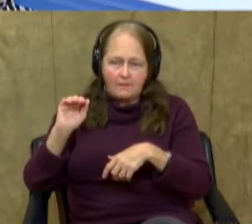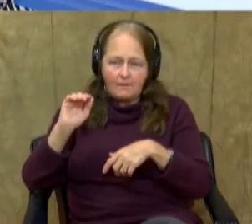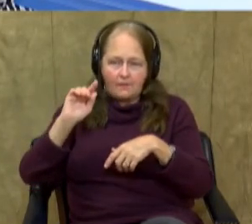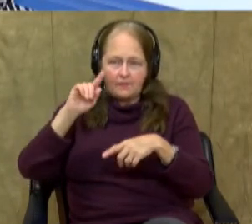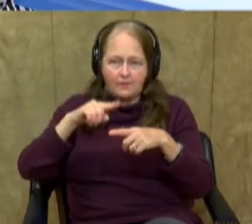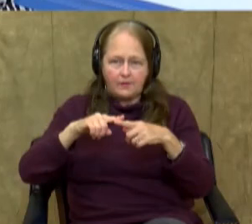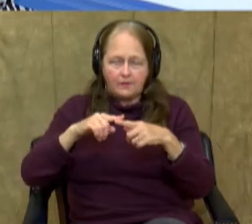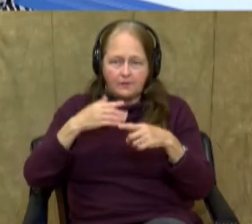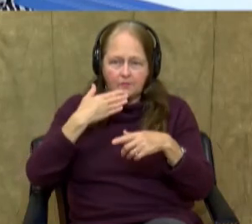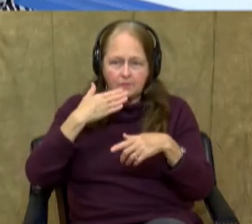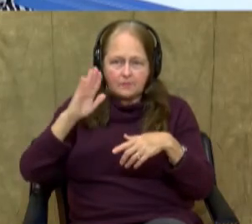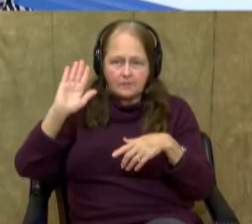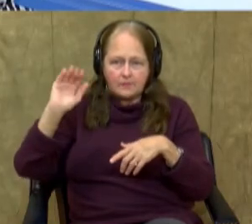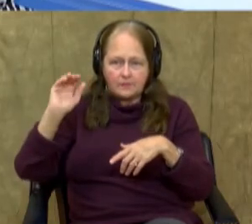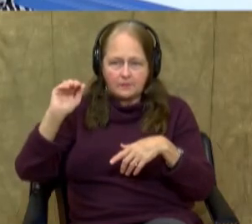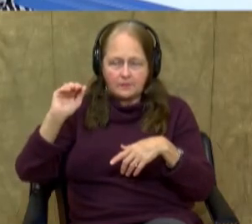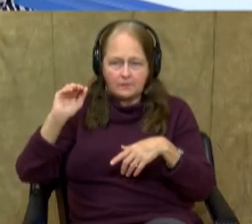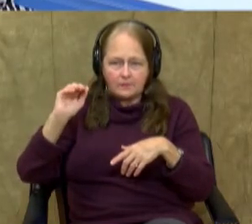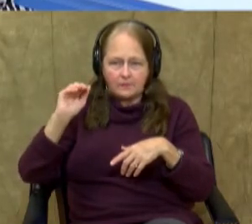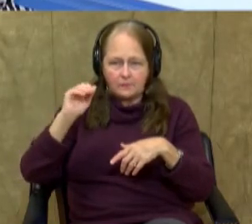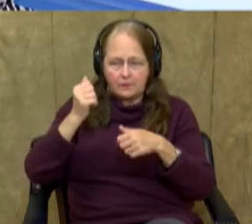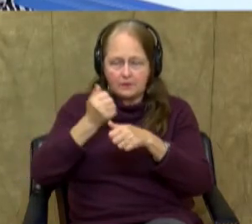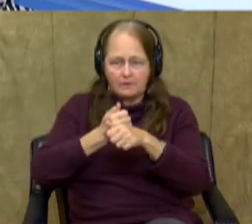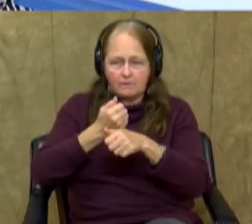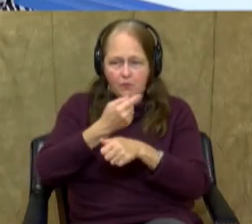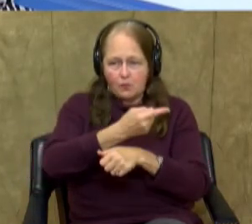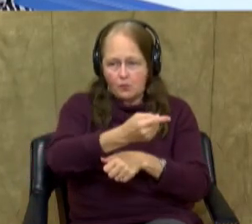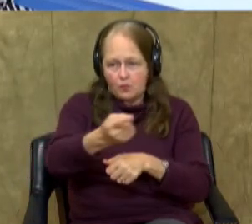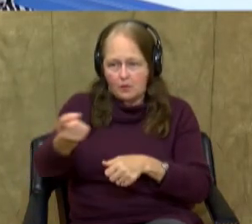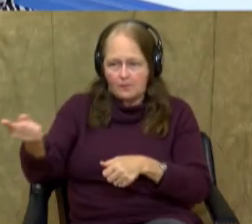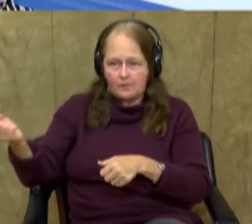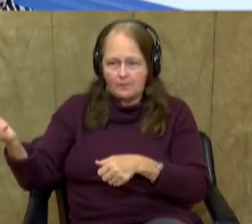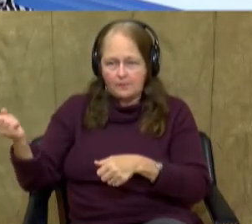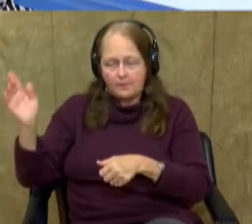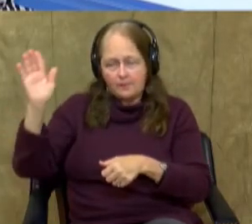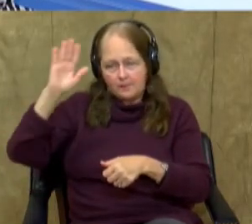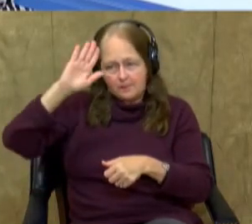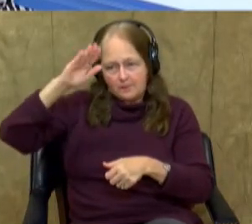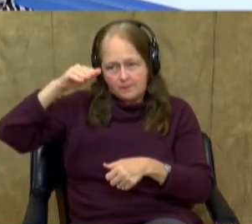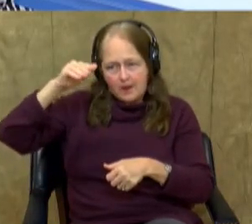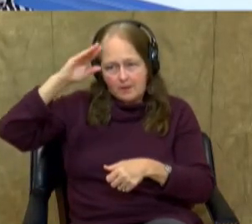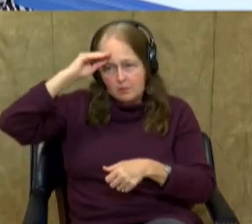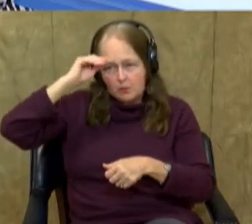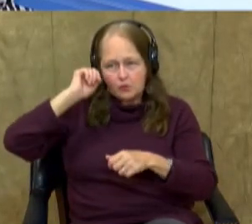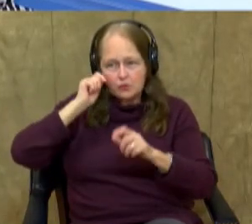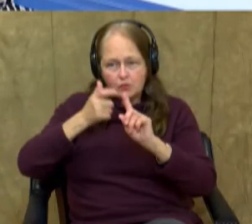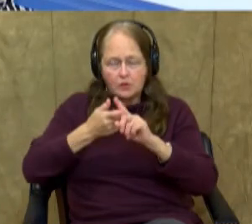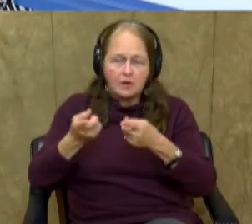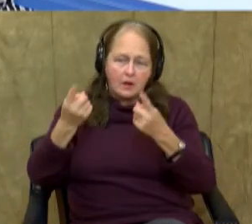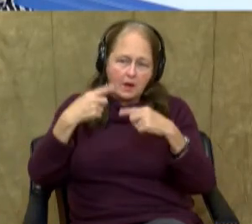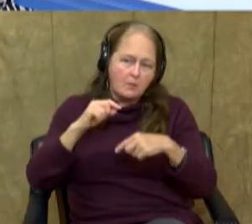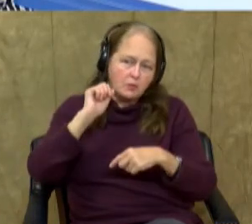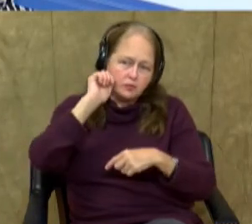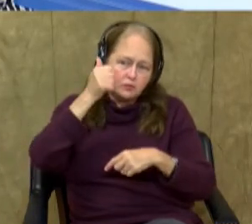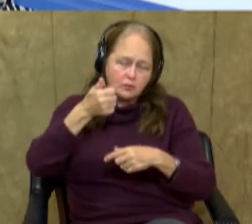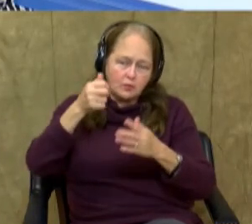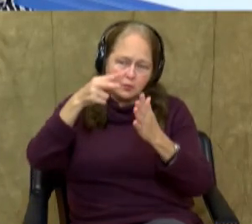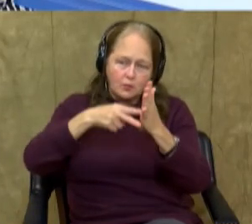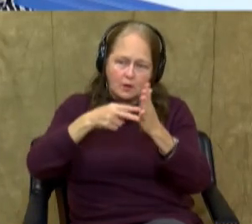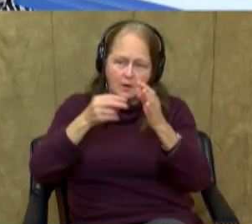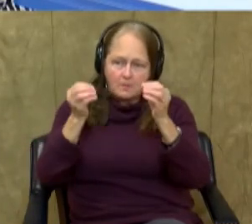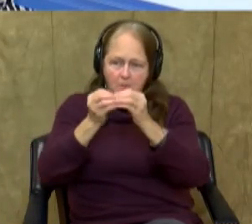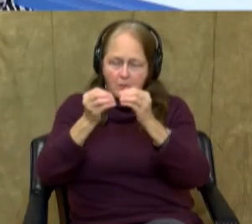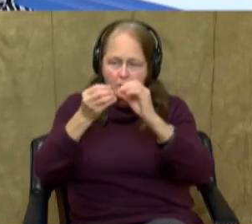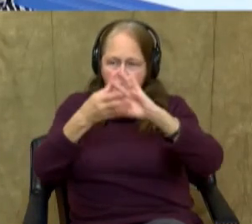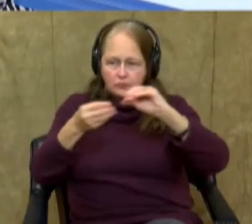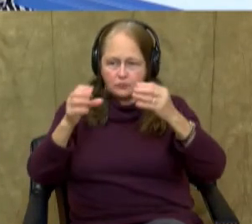goodbye, goodbye, everyone. Bye, boys and girls. Come back tomorrow. You're going to read some more great